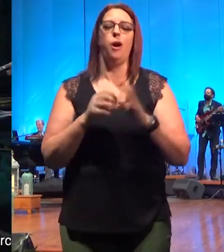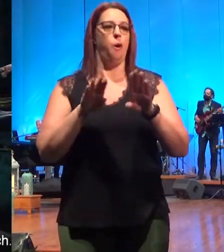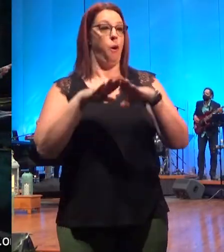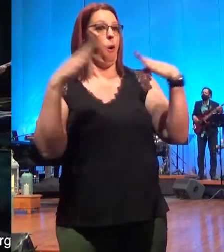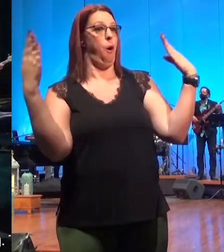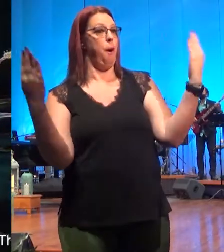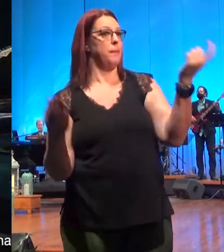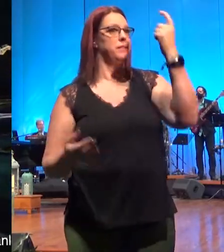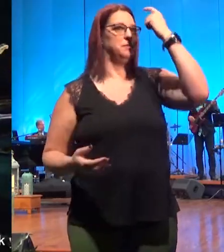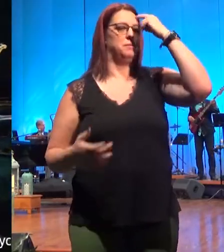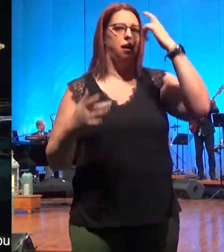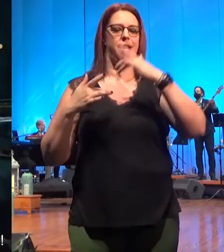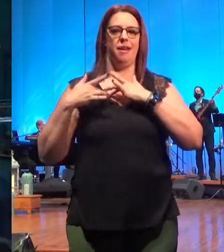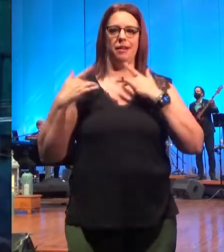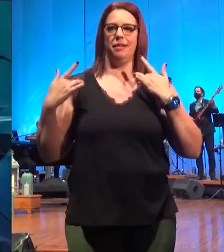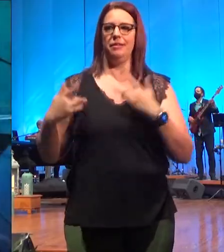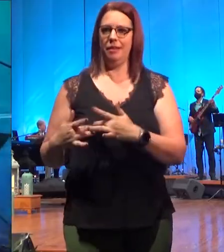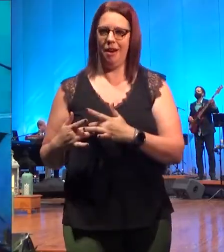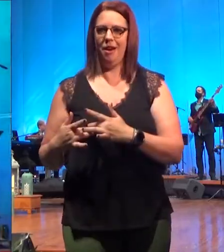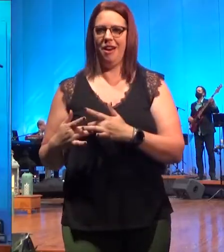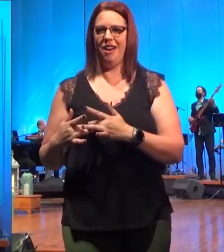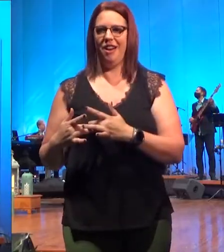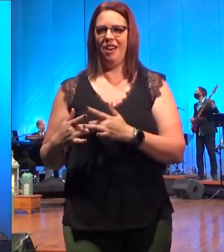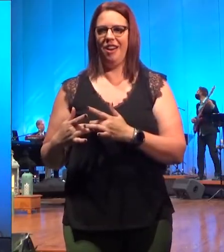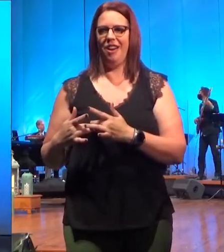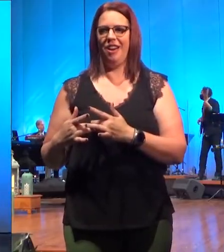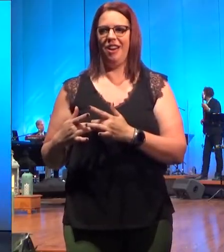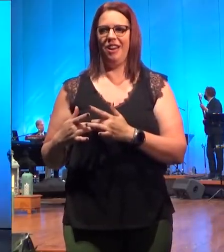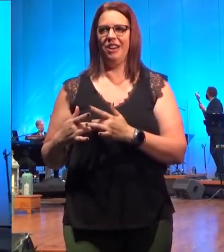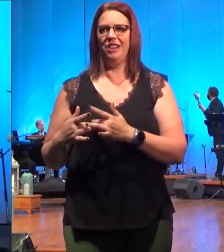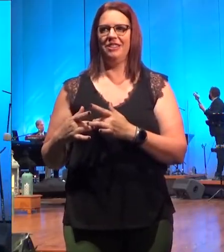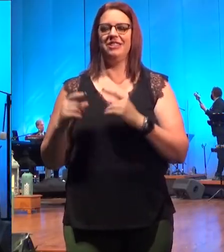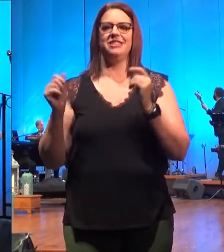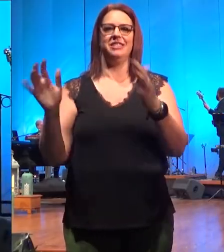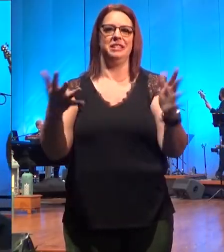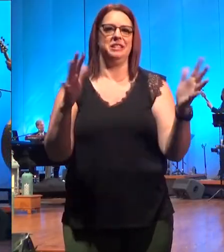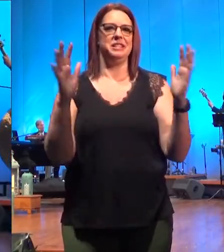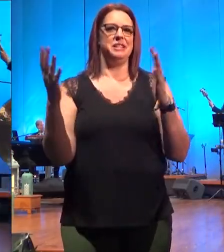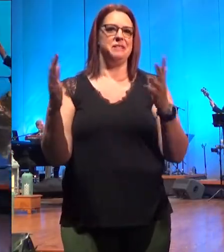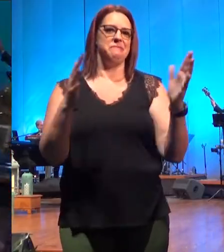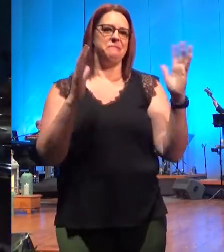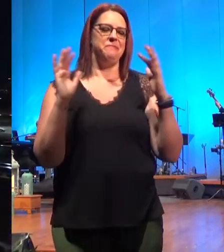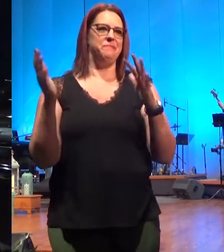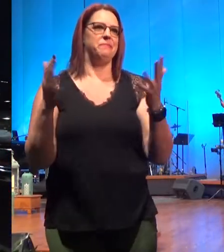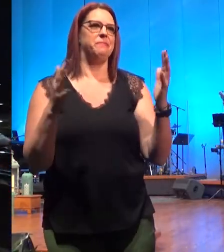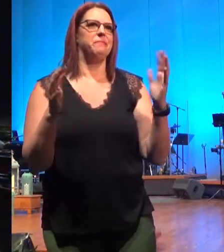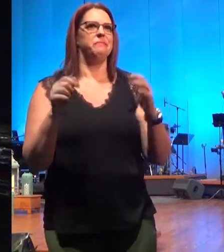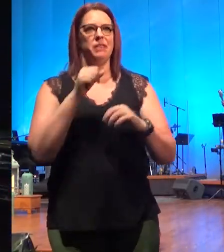Opens my mind and heart.